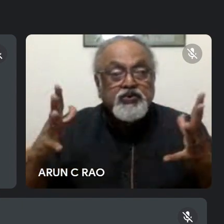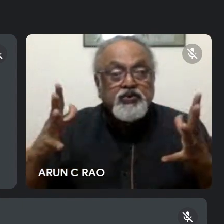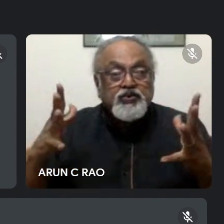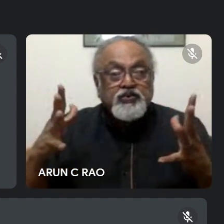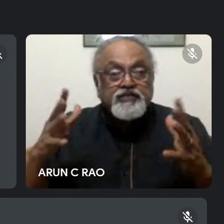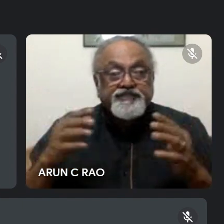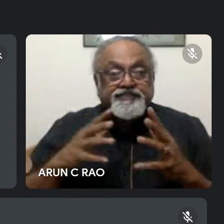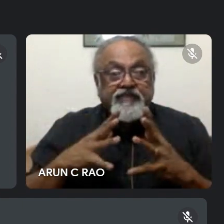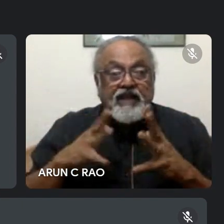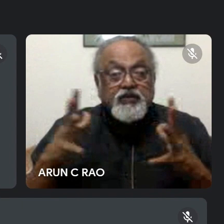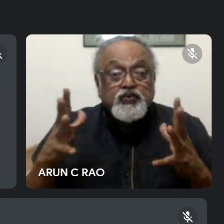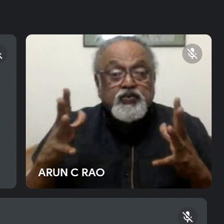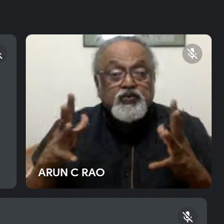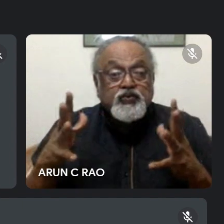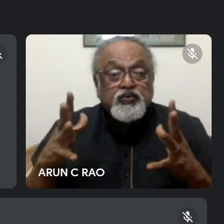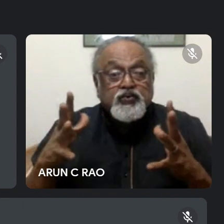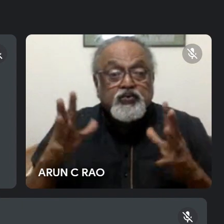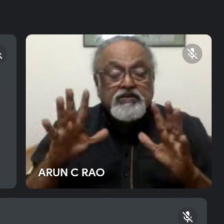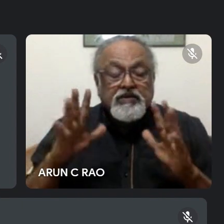Sorry.